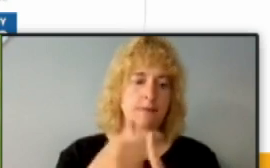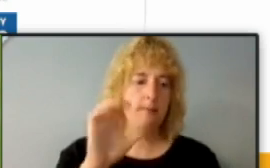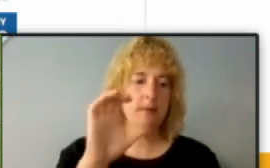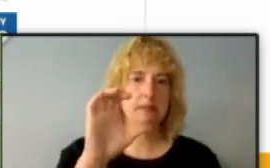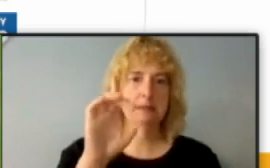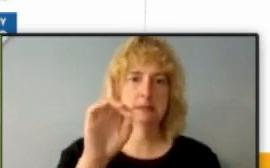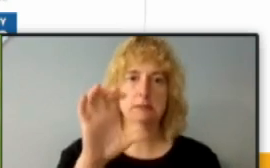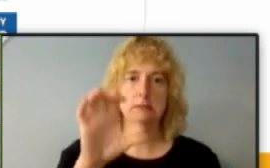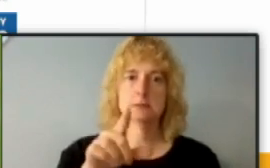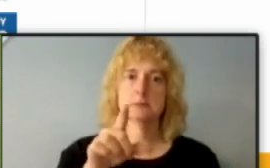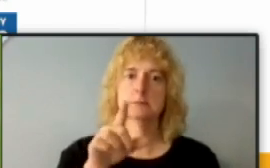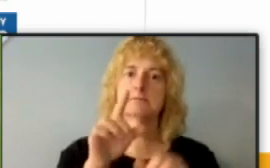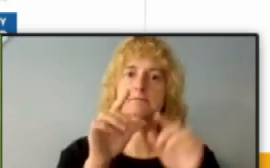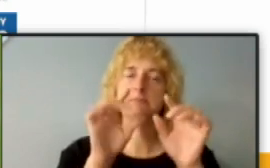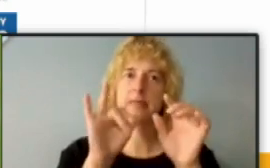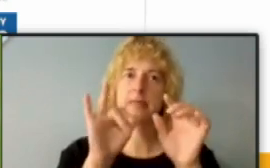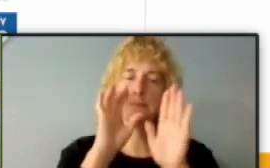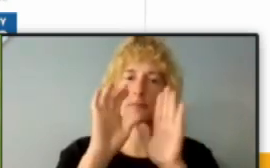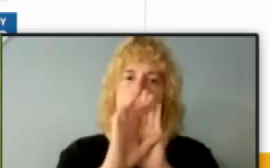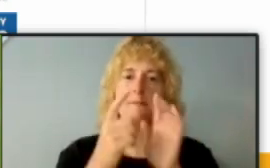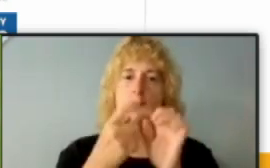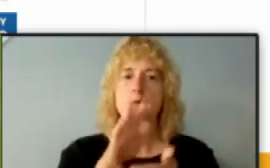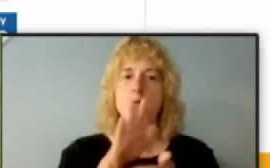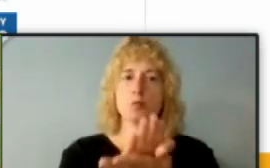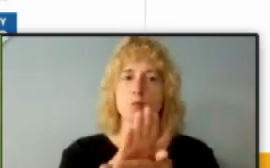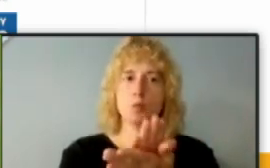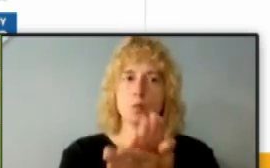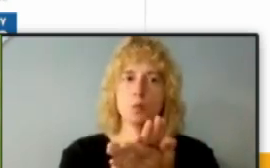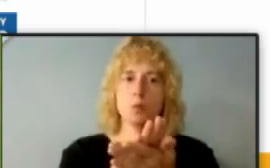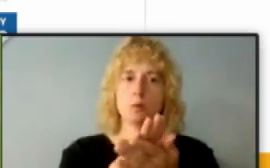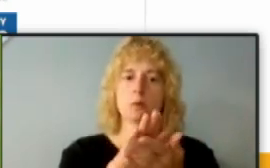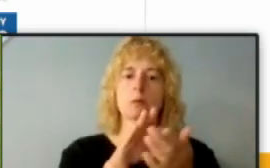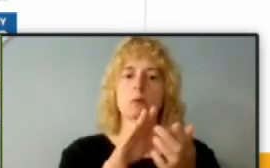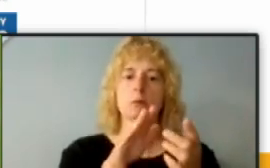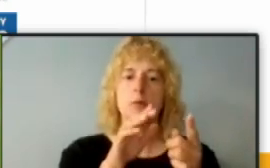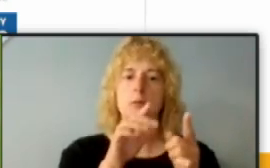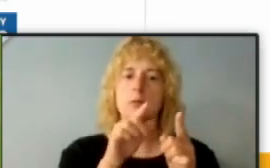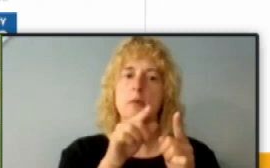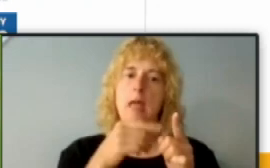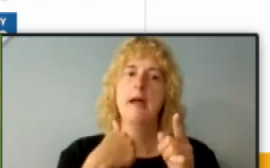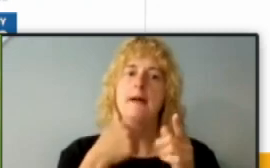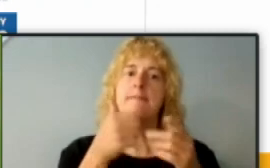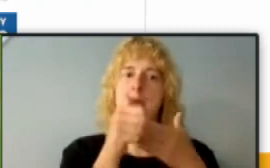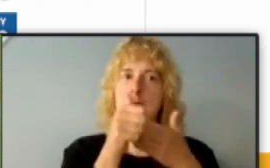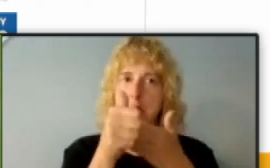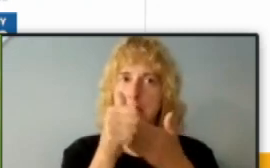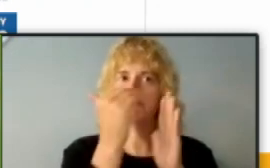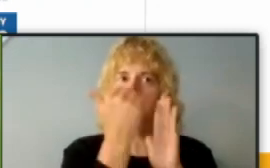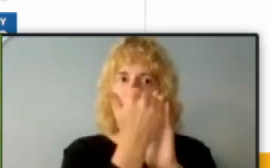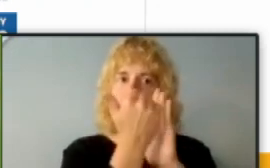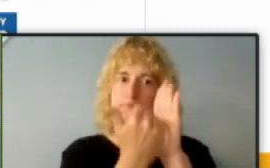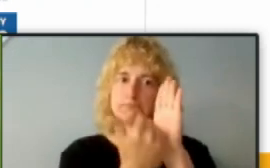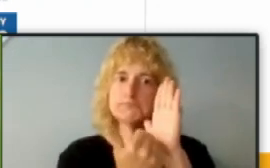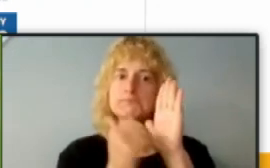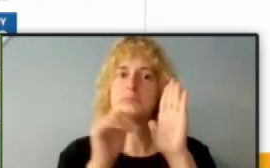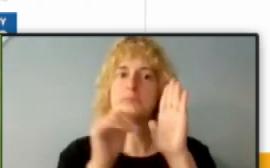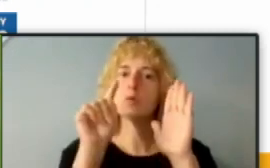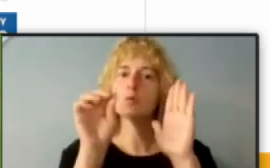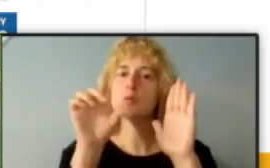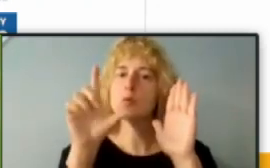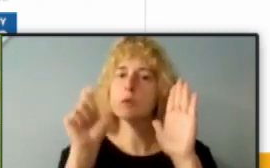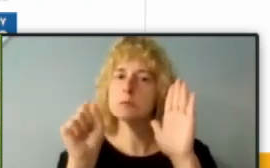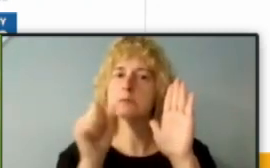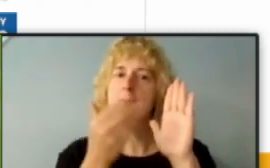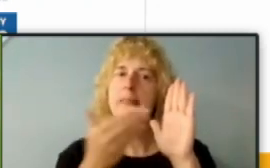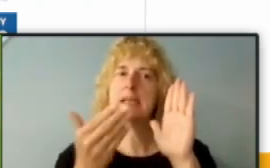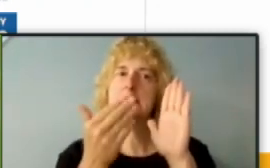schools during the COVID-19 pandemic. Just to say there are guidelines and tools to help schools decide where they are and what